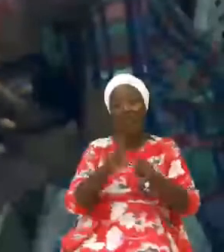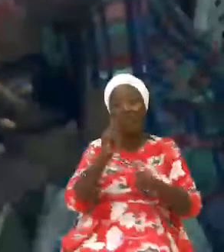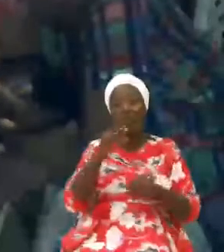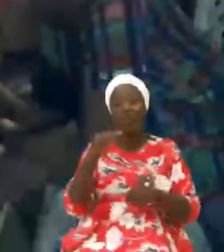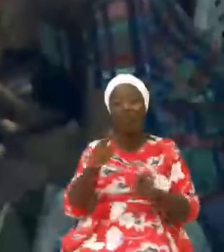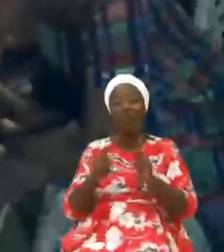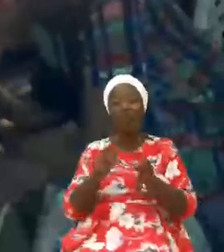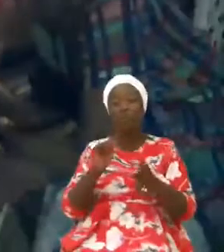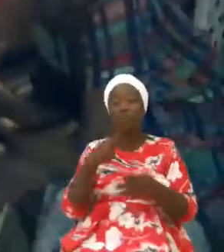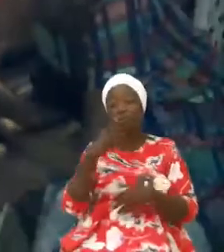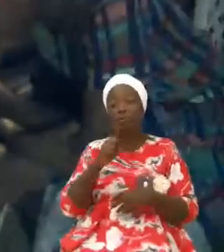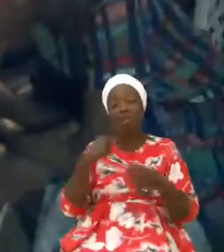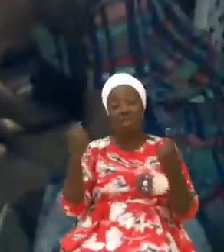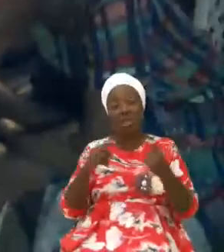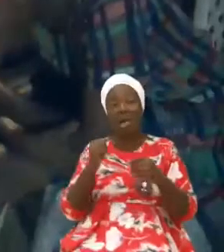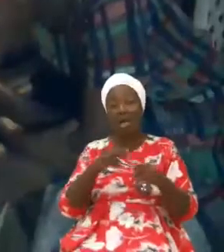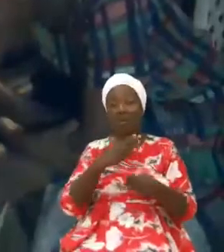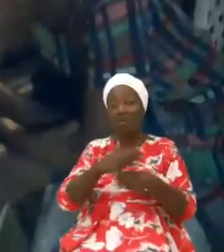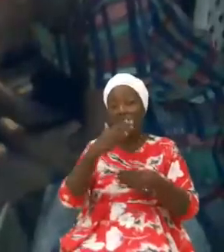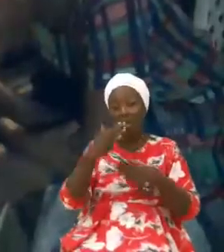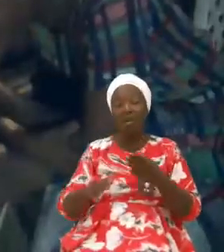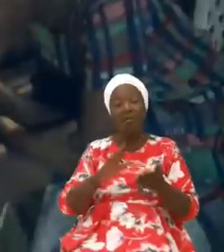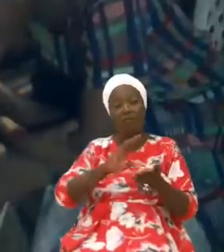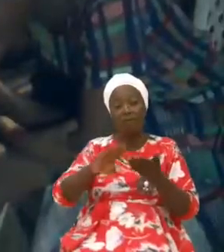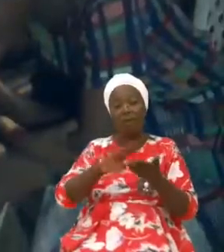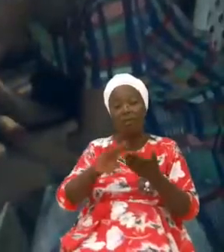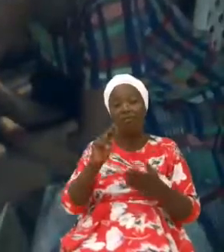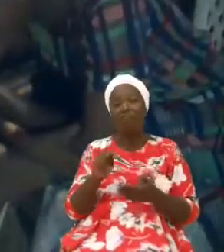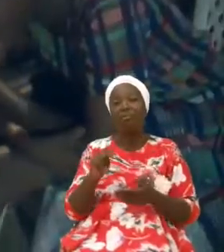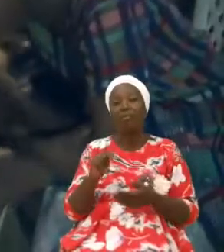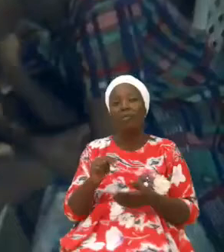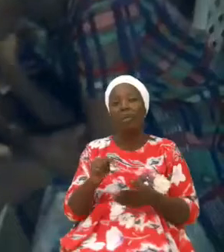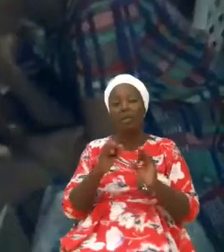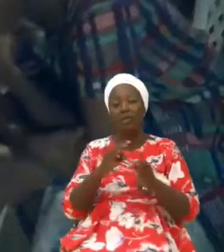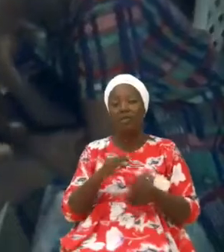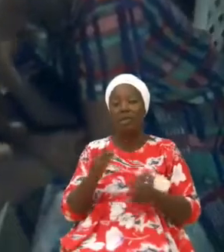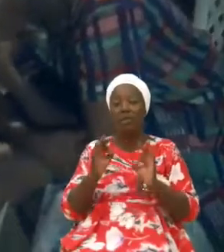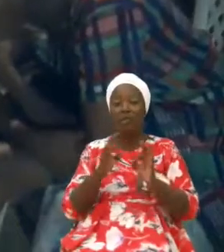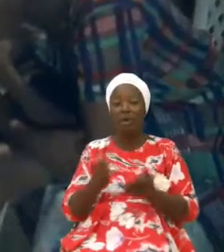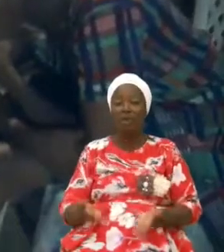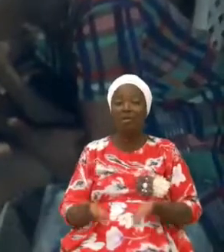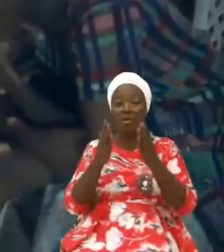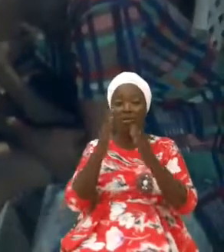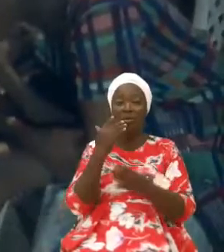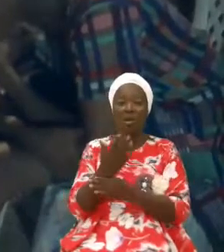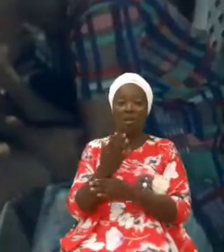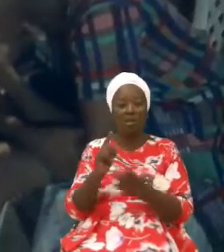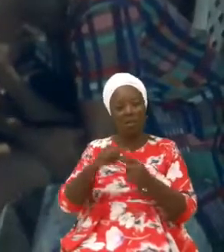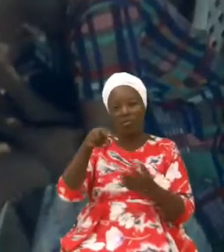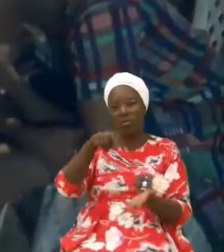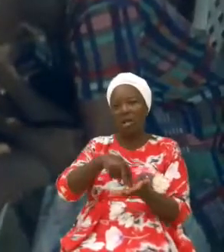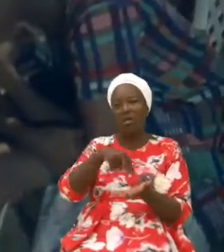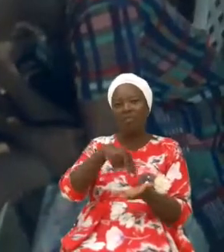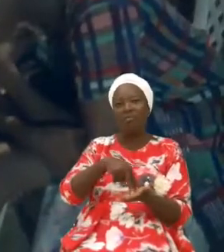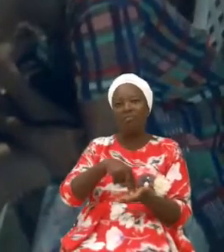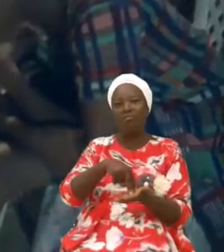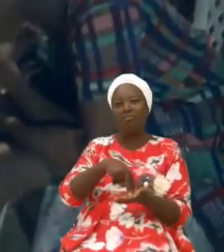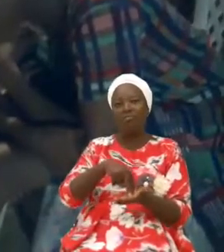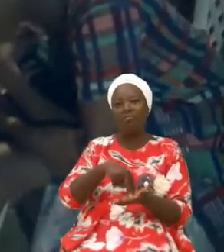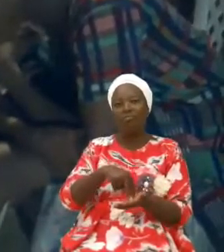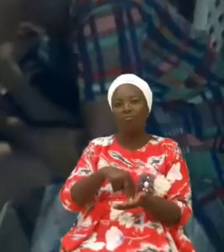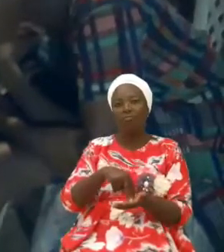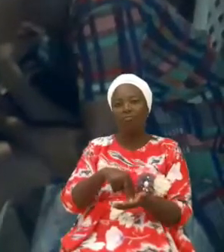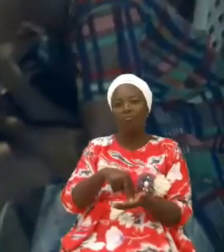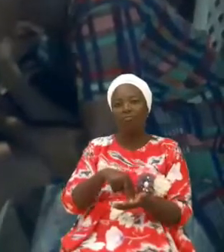your name in heaven as one of the people whose sins are totally forgiven. If you're raising up